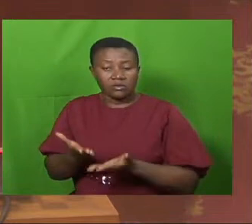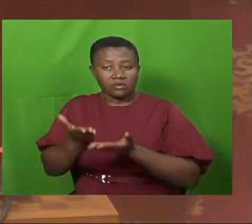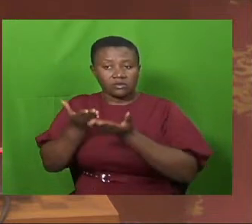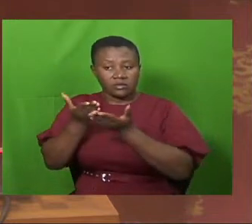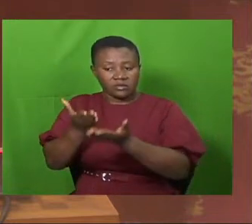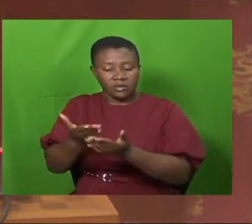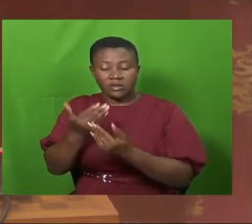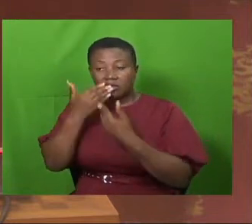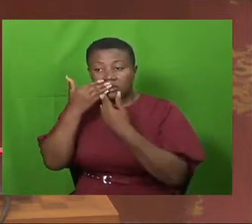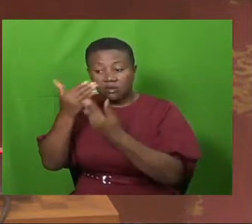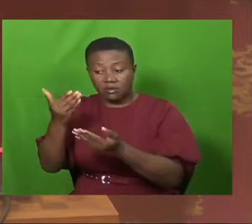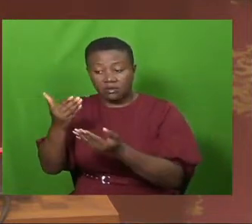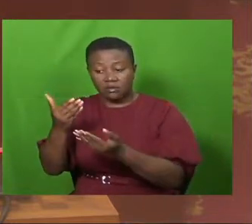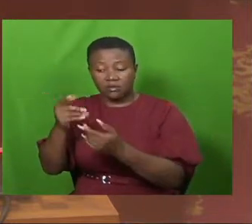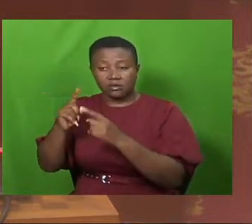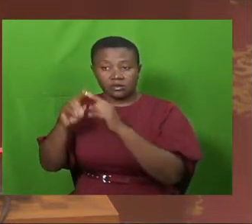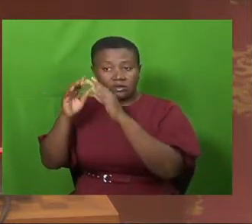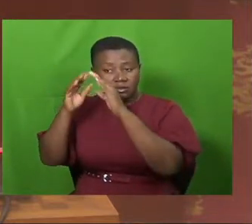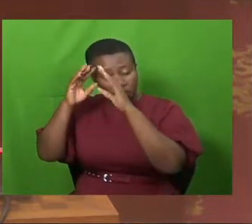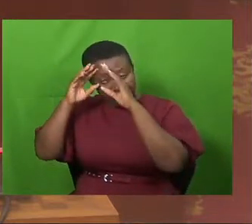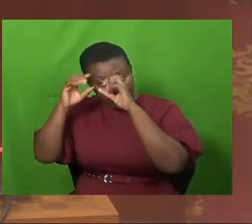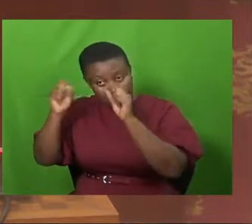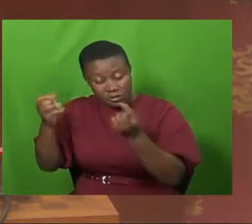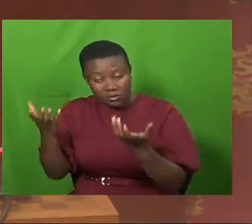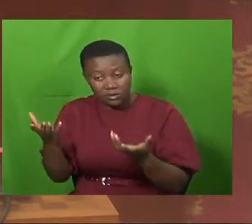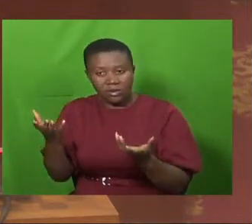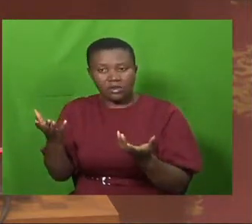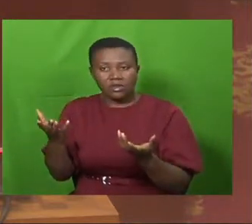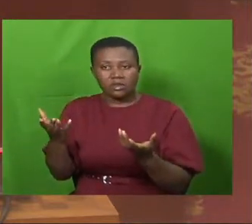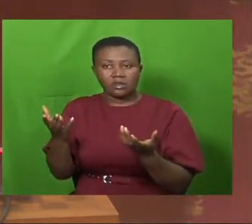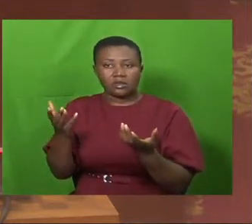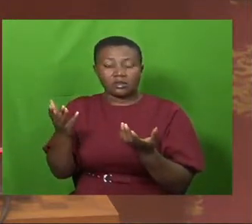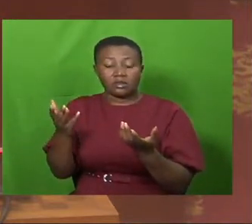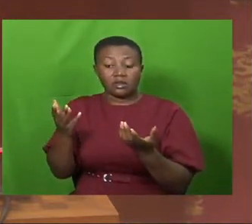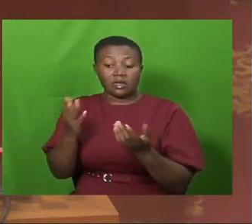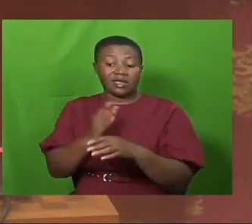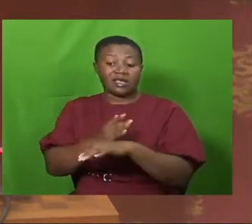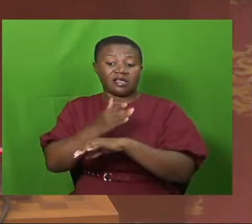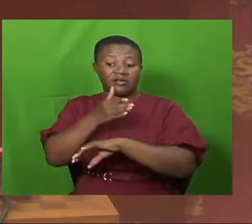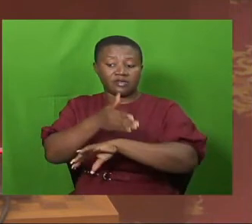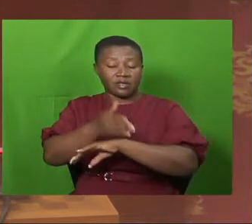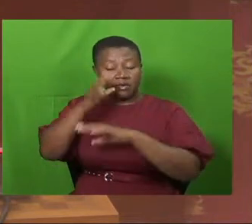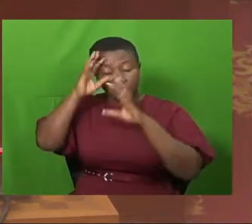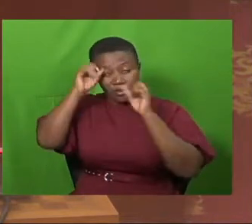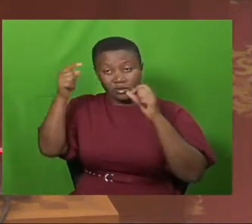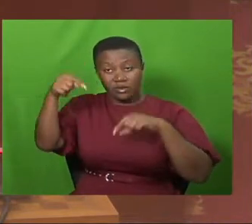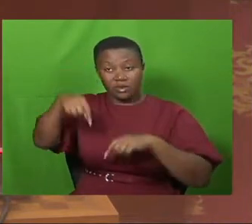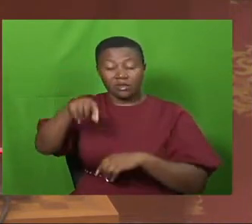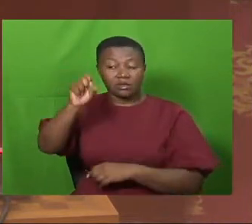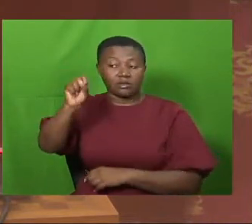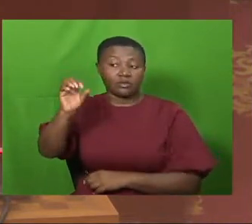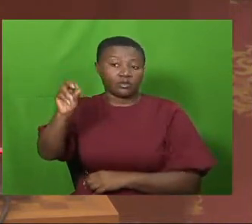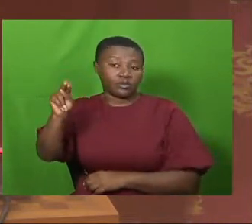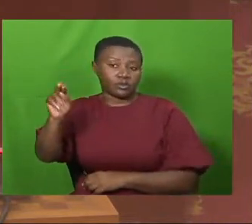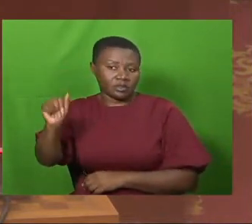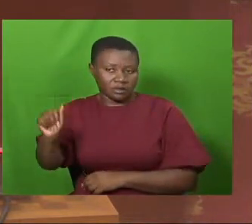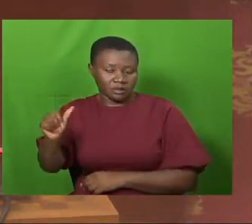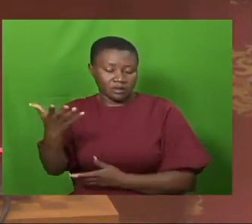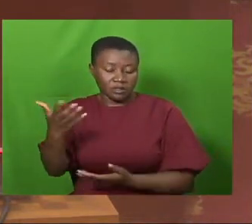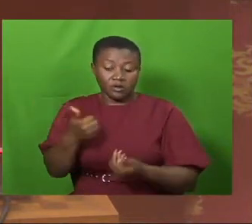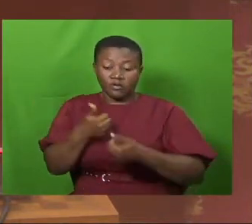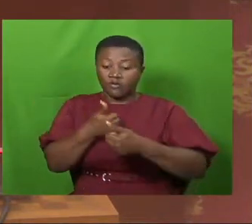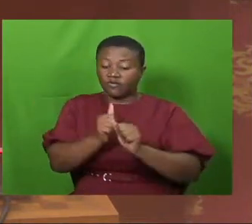House to the President upon delivery of a message on the state of the nation in accordance with